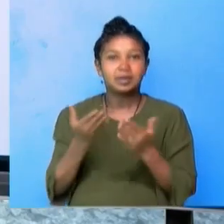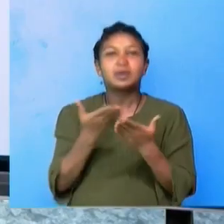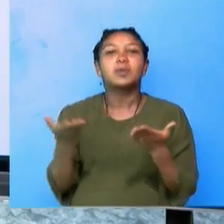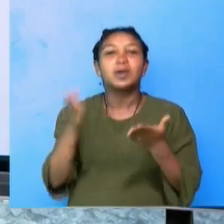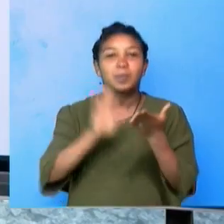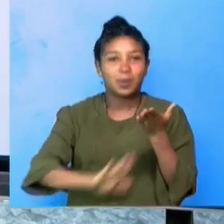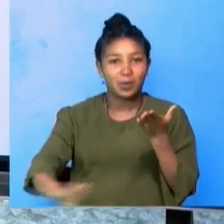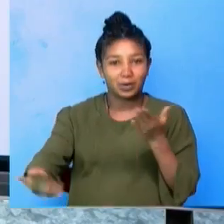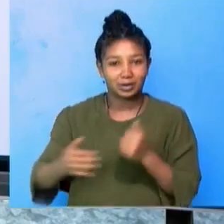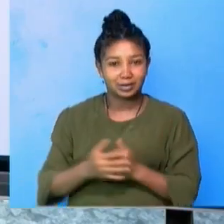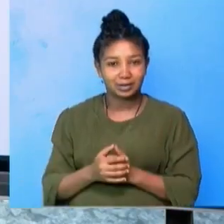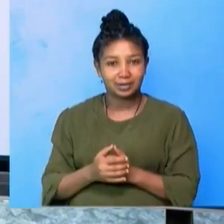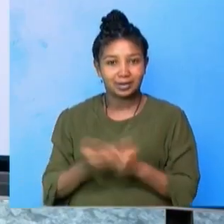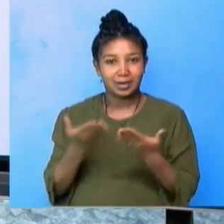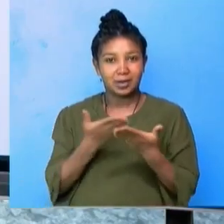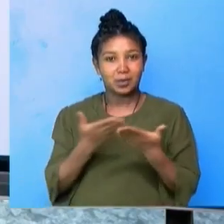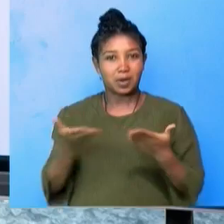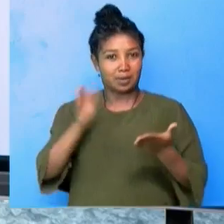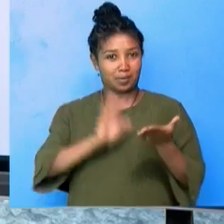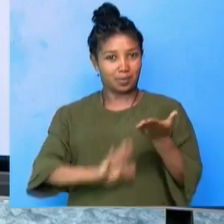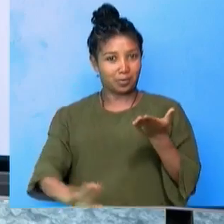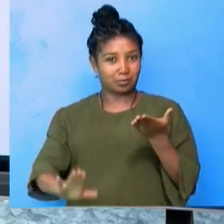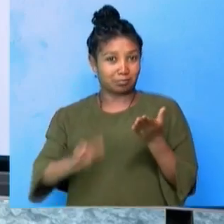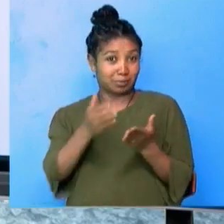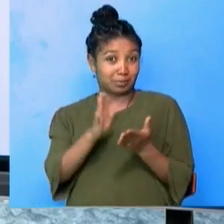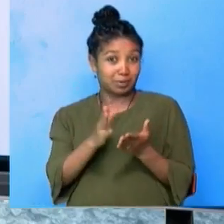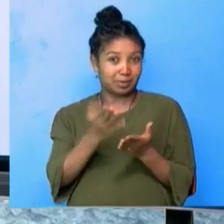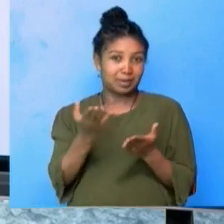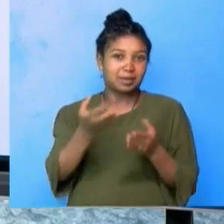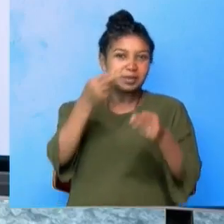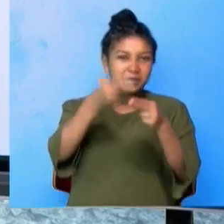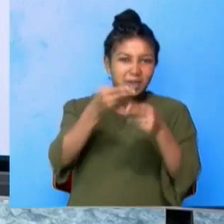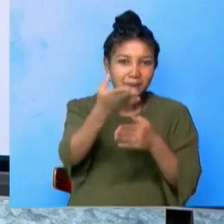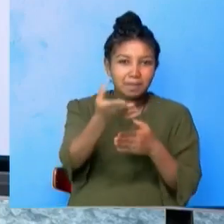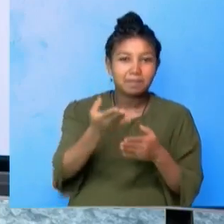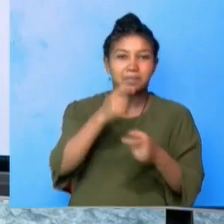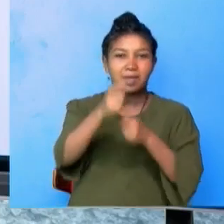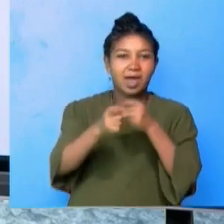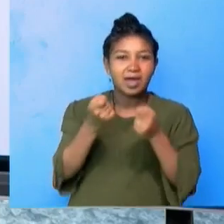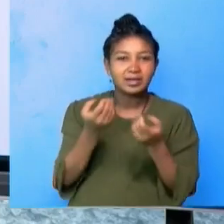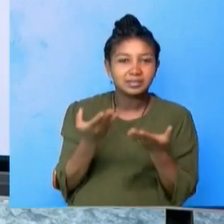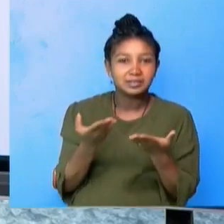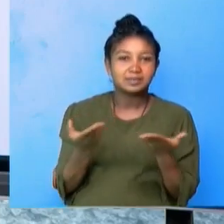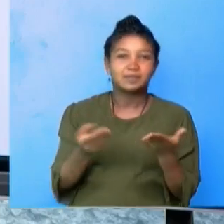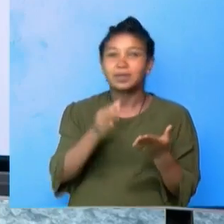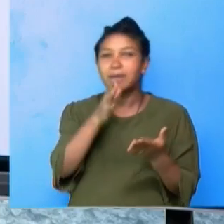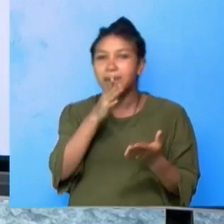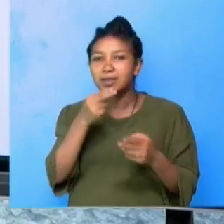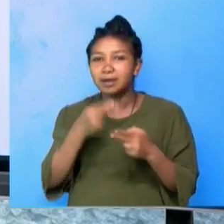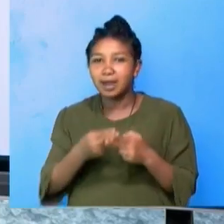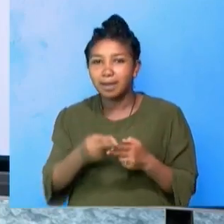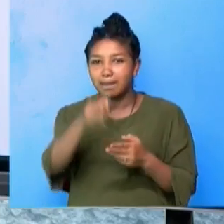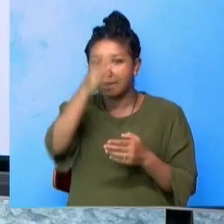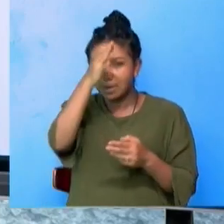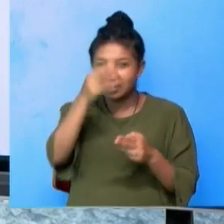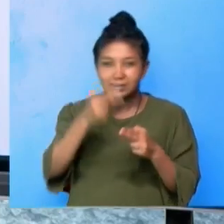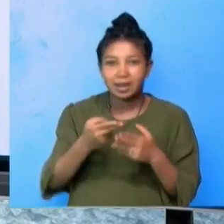born? Where did you born? It might be your name, your age, your mother and your father's